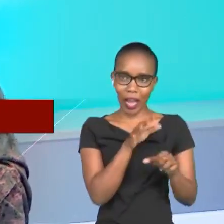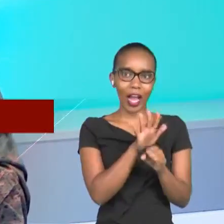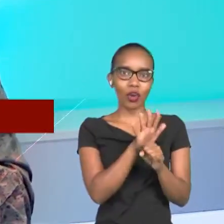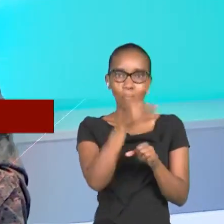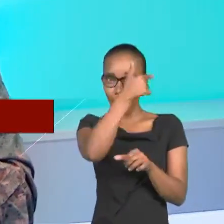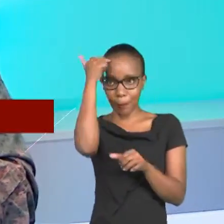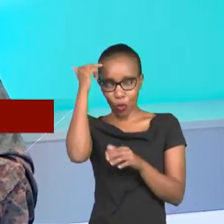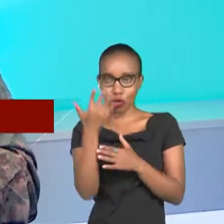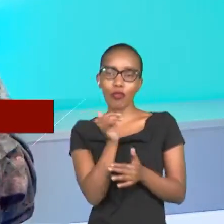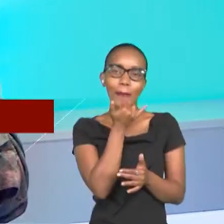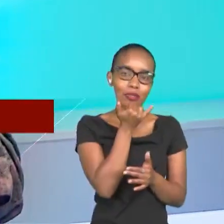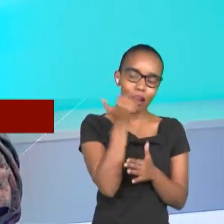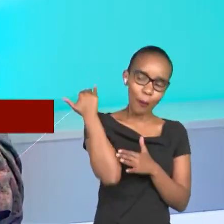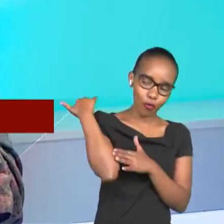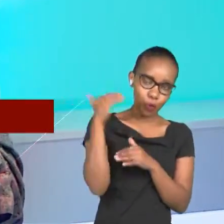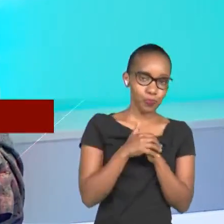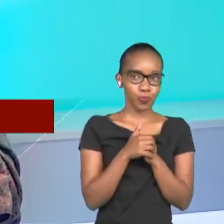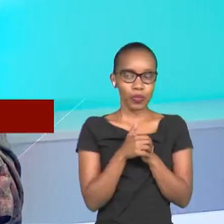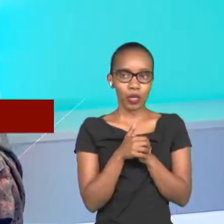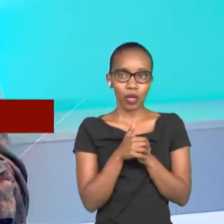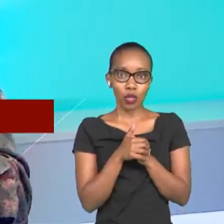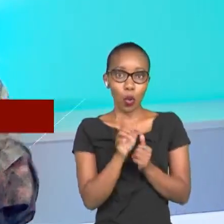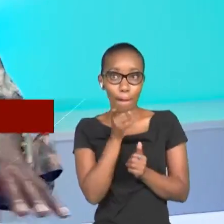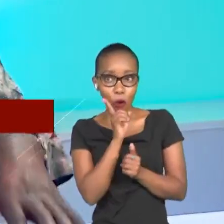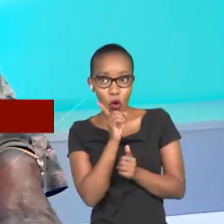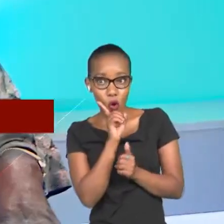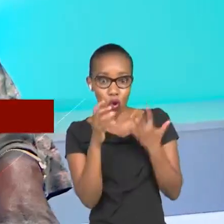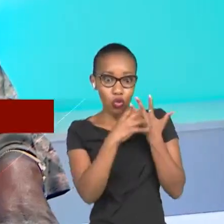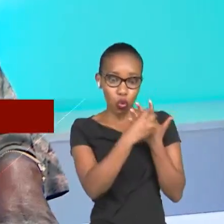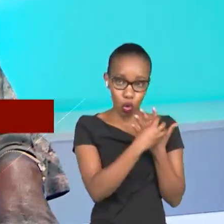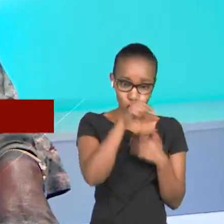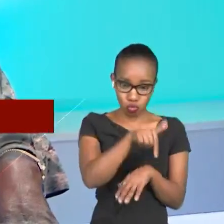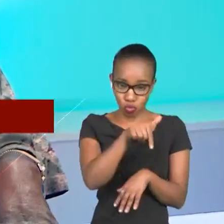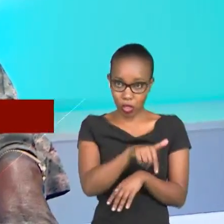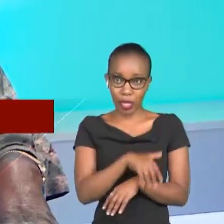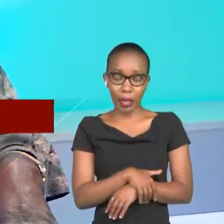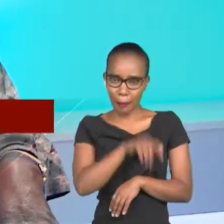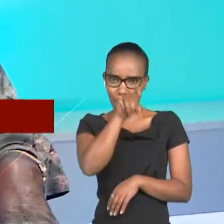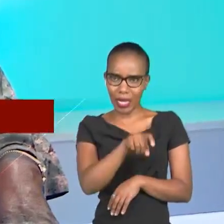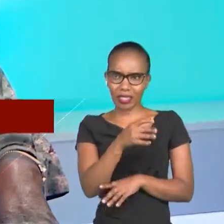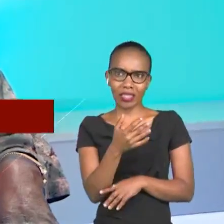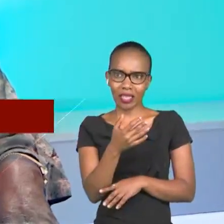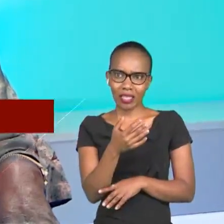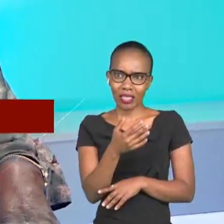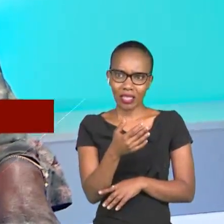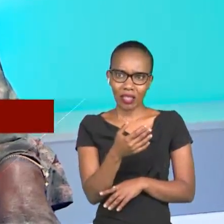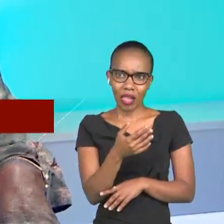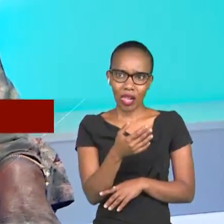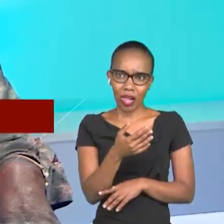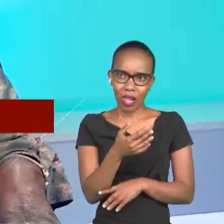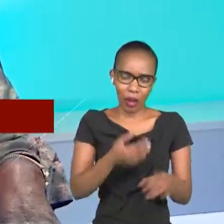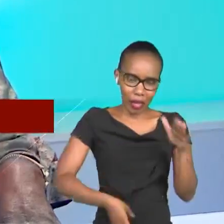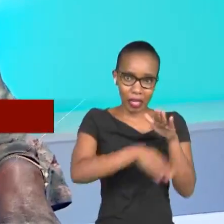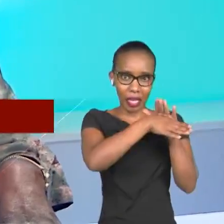that mistake. And what I can tell you, tomorrow, Sonko today, is not mandatory that he must face the